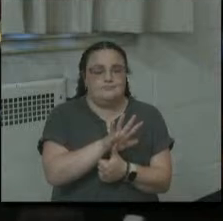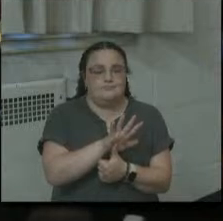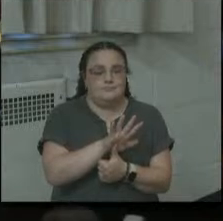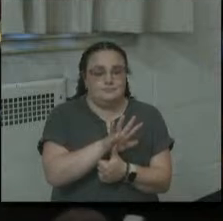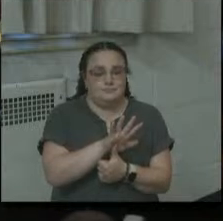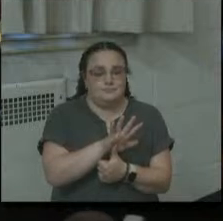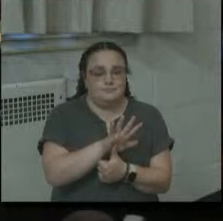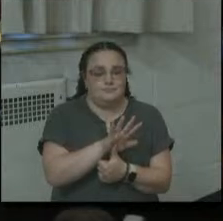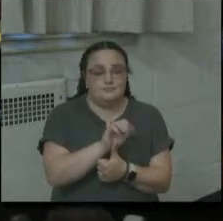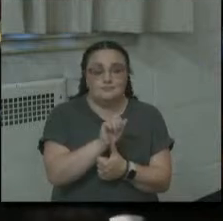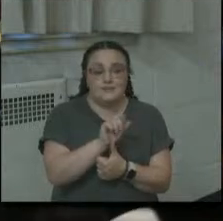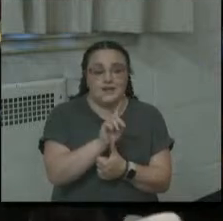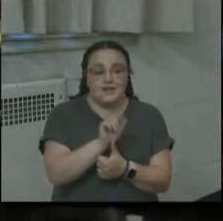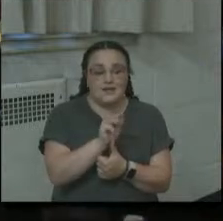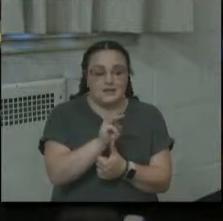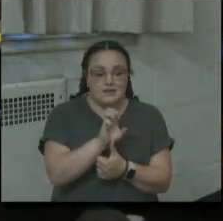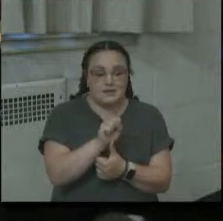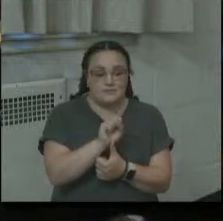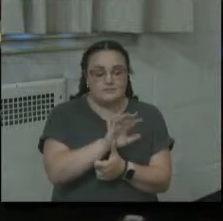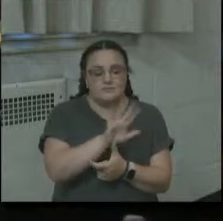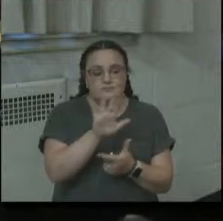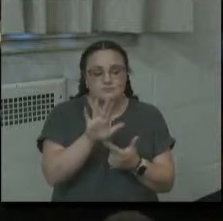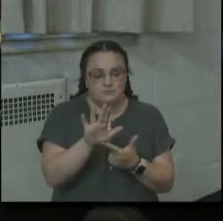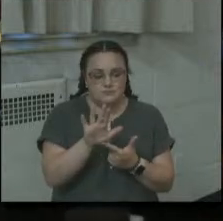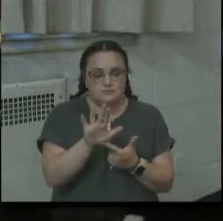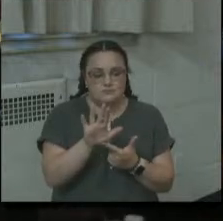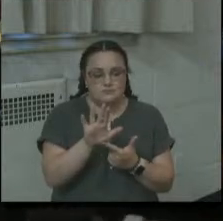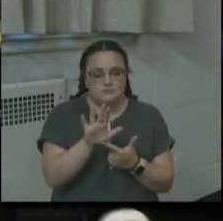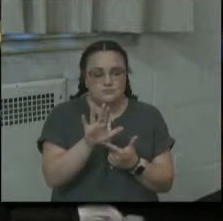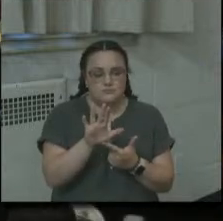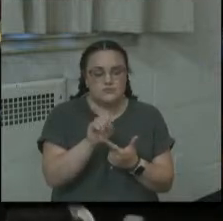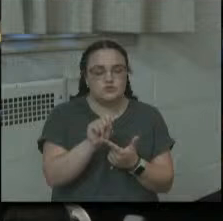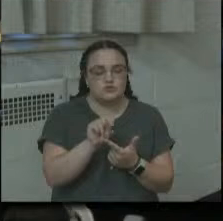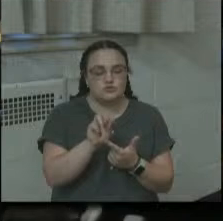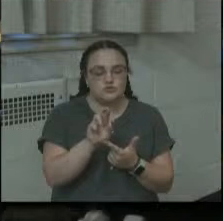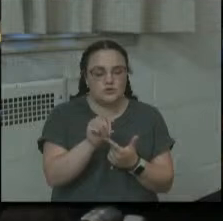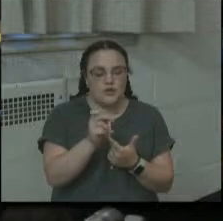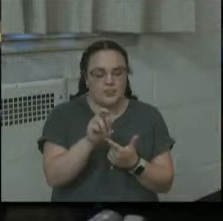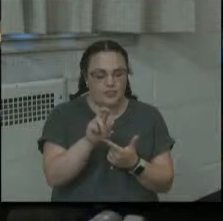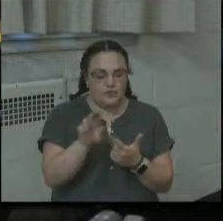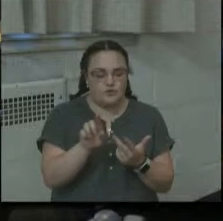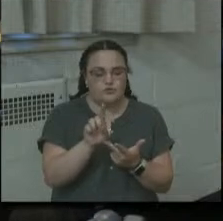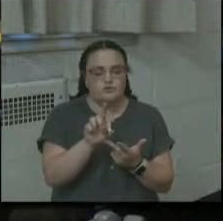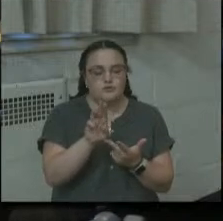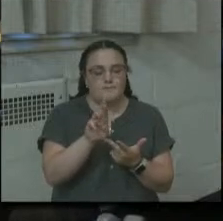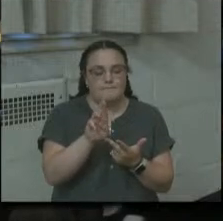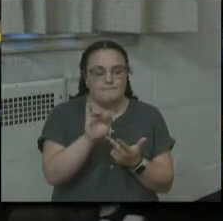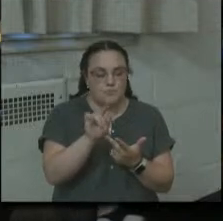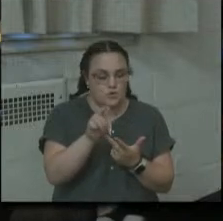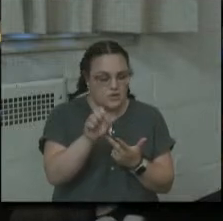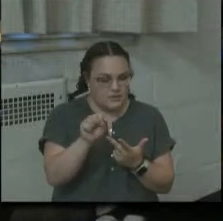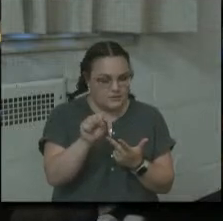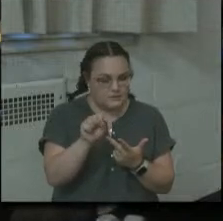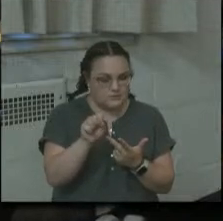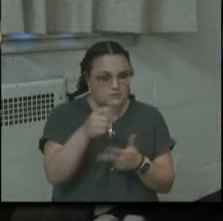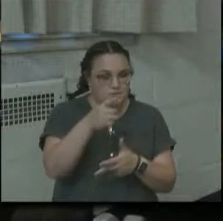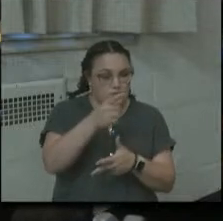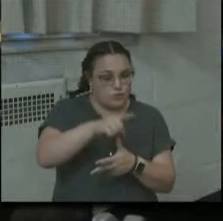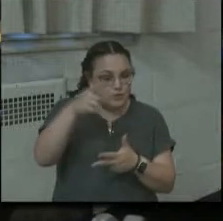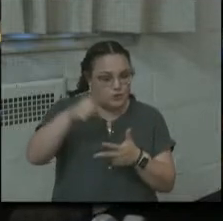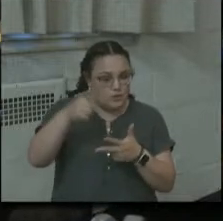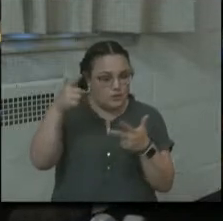Mrs. Adams Stafford. Aye. Ms. Booth Estrada. Aye. Mr. Briggs.